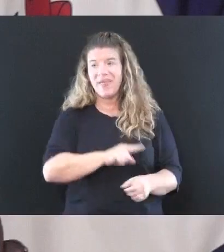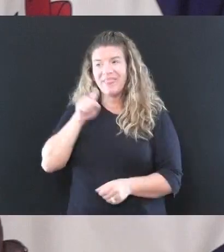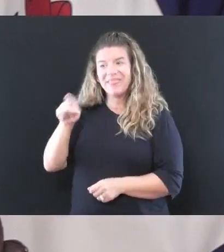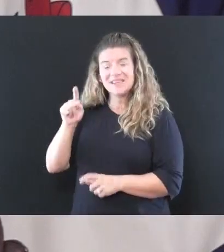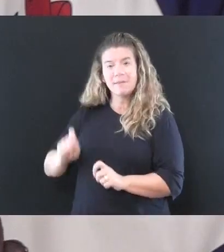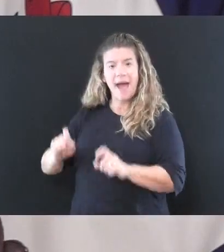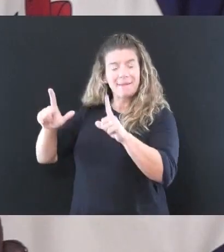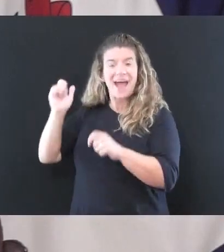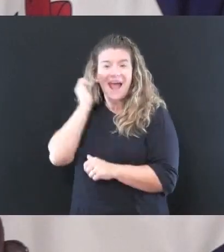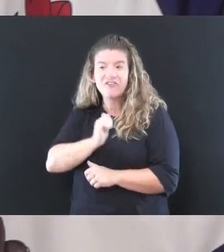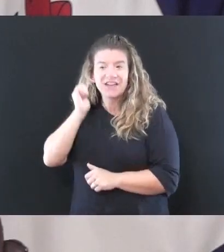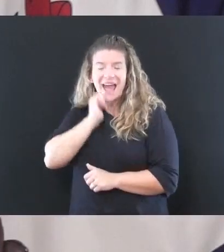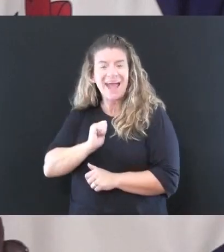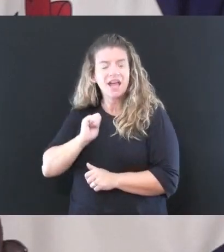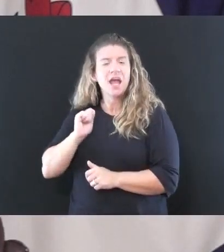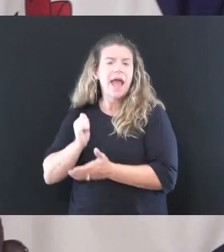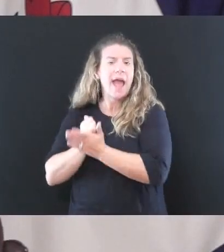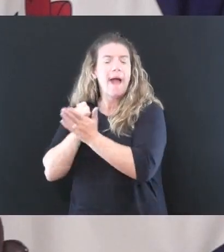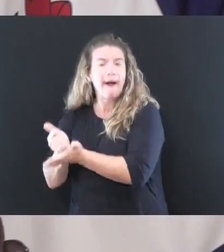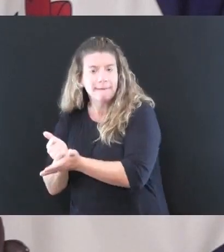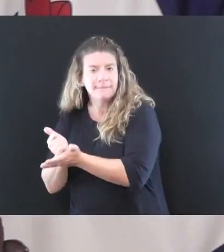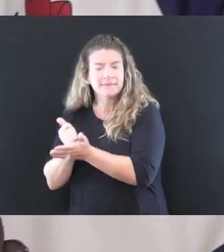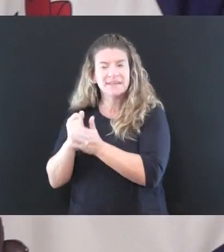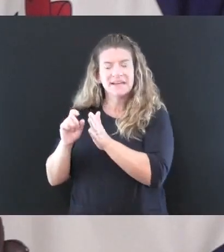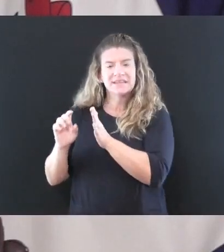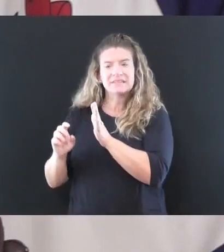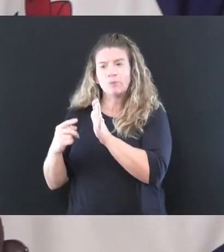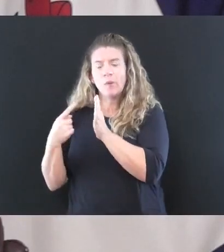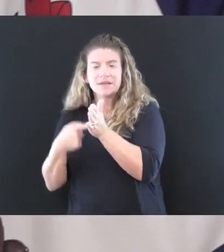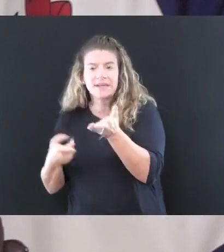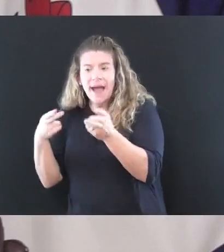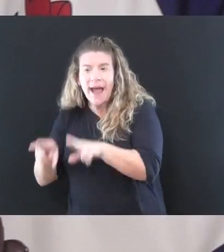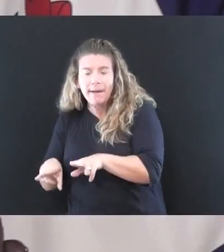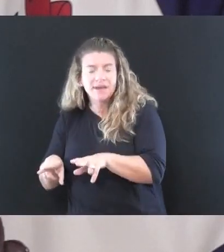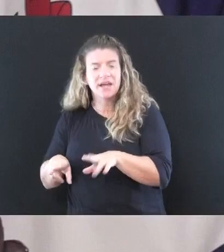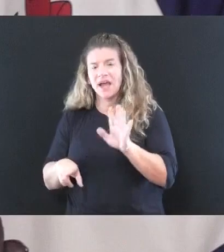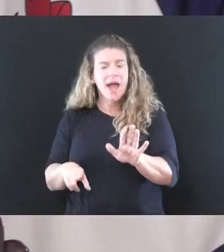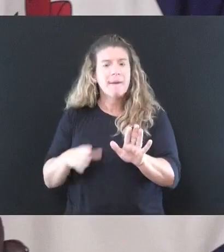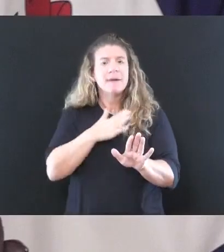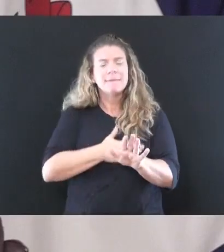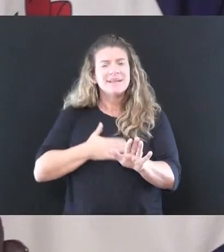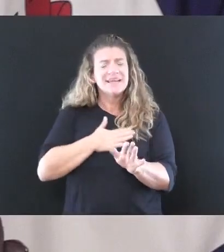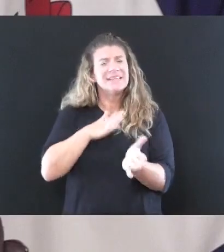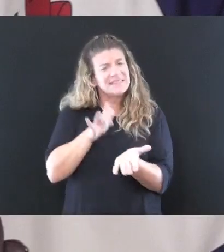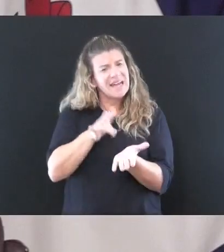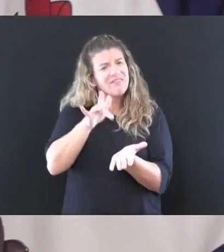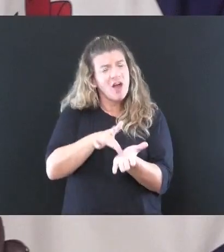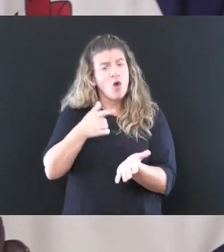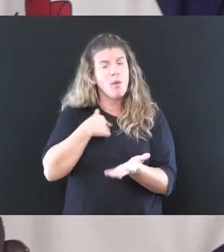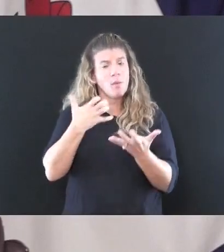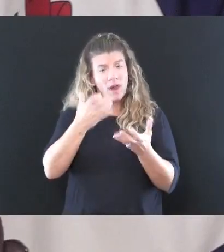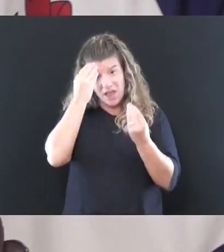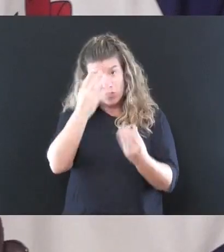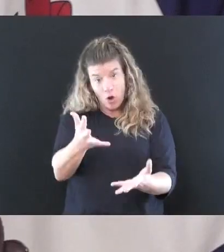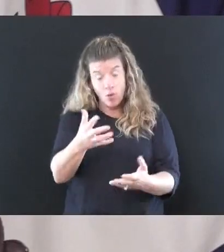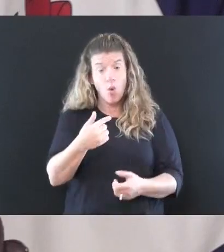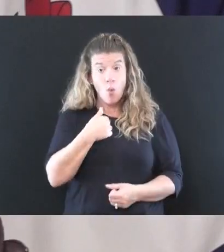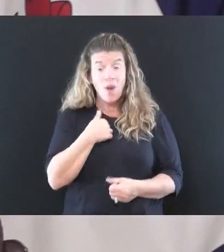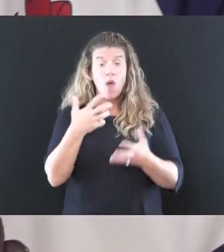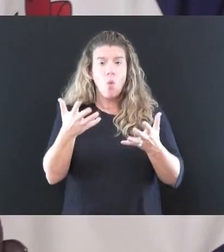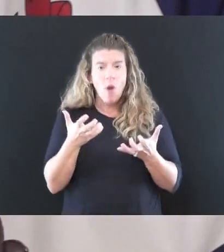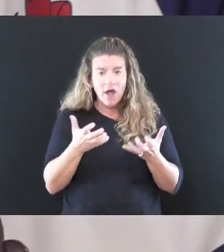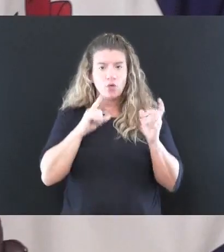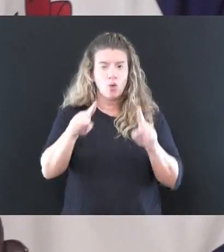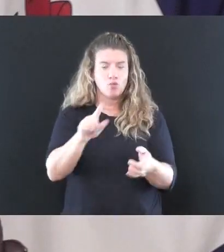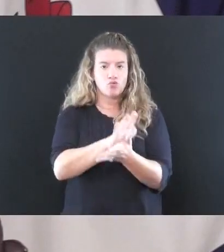to that, please just take advantage of what we're trying to tell you, and that is this. We want you in school. We